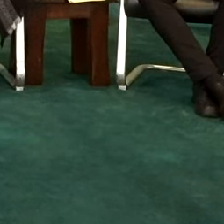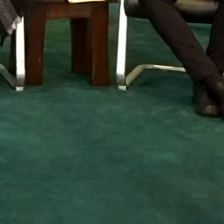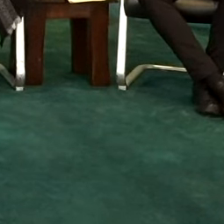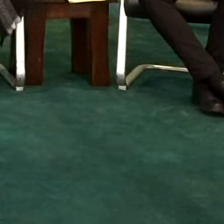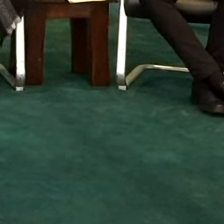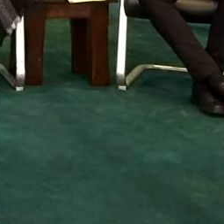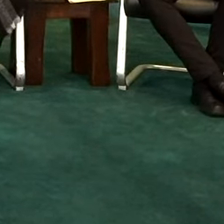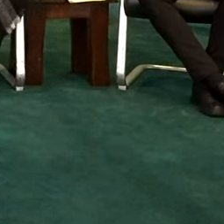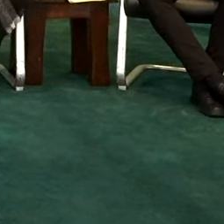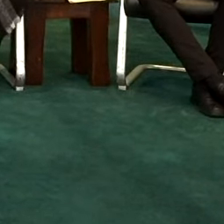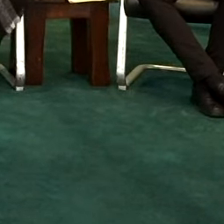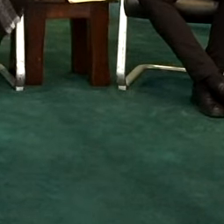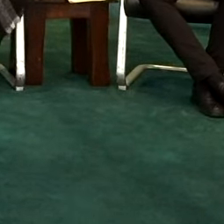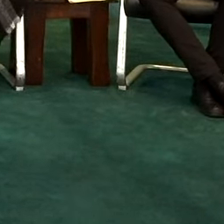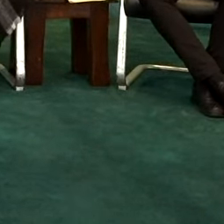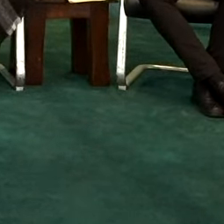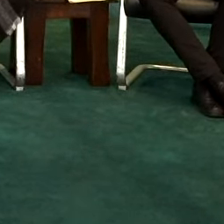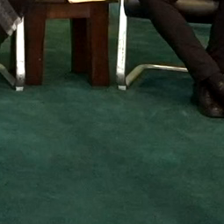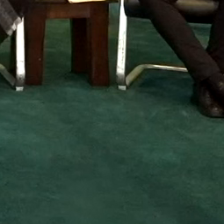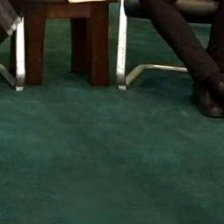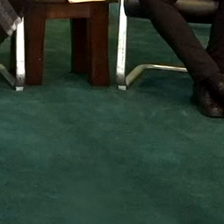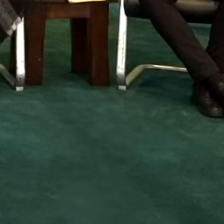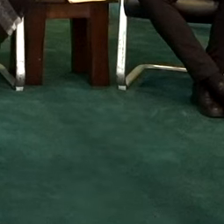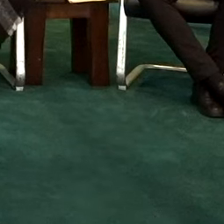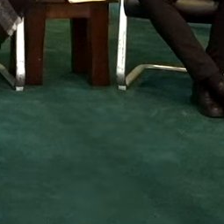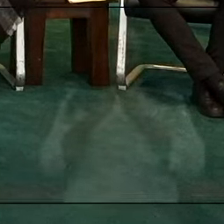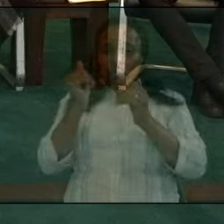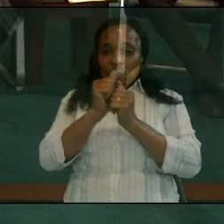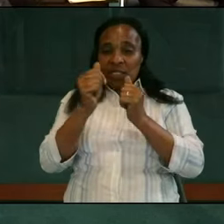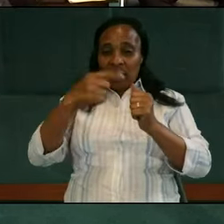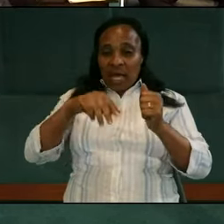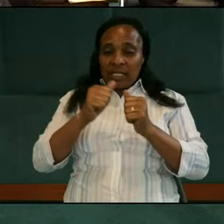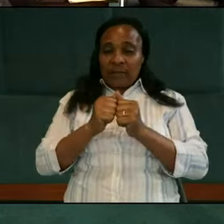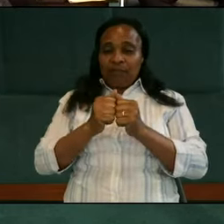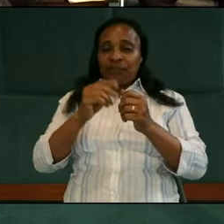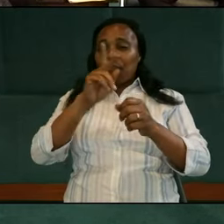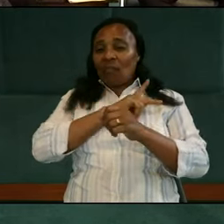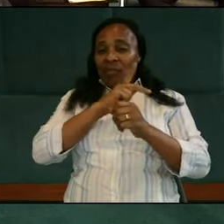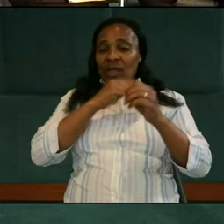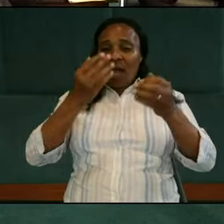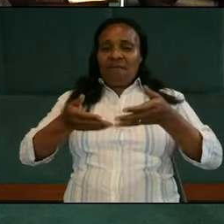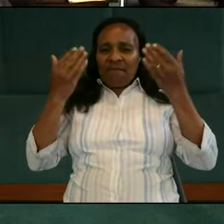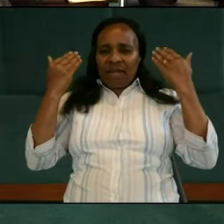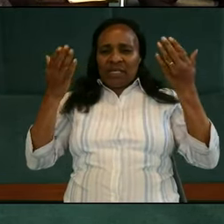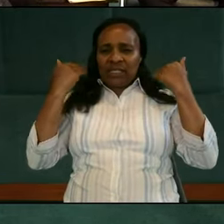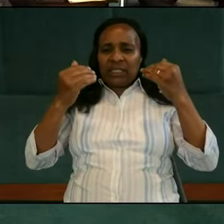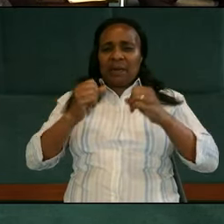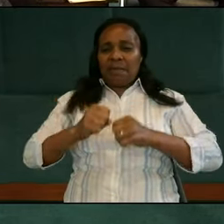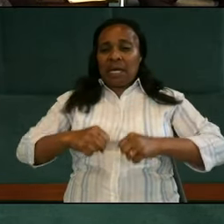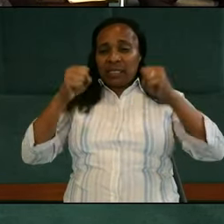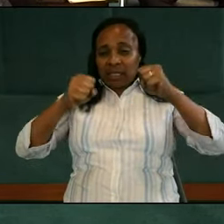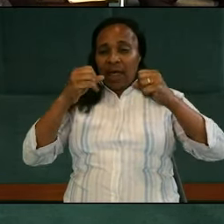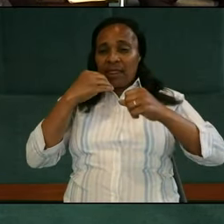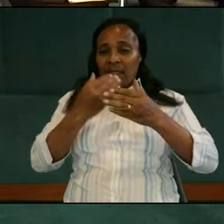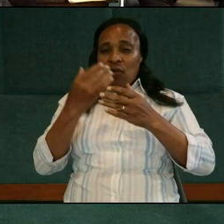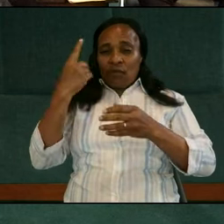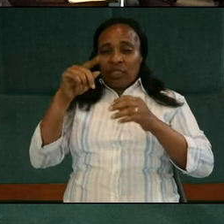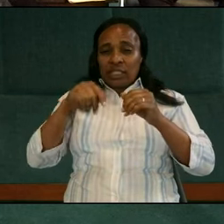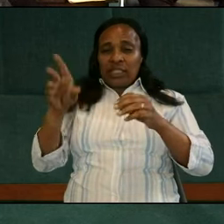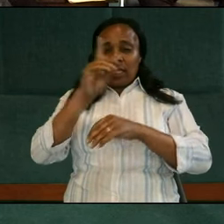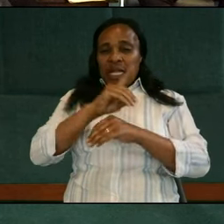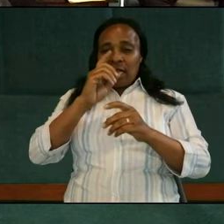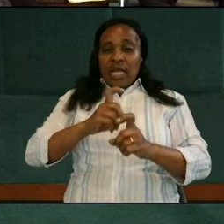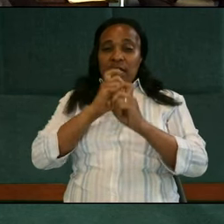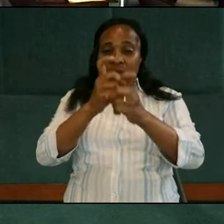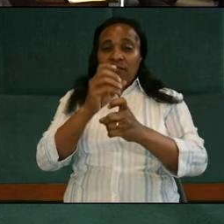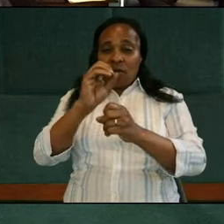pray with us. Let us bow our heads for a word of prayer. Kind and ever-living Master, we thank you for this day. Thank you for the gift